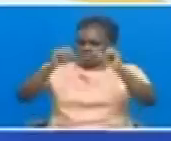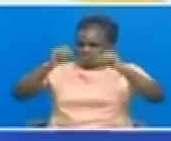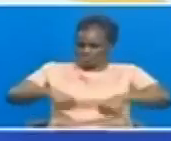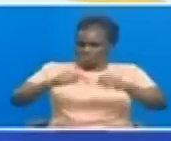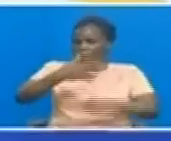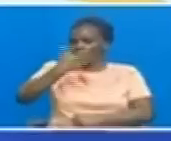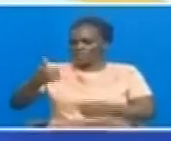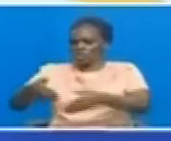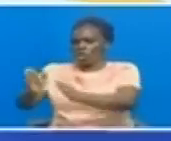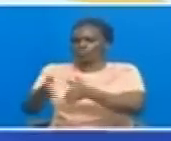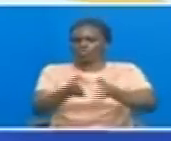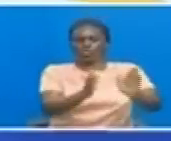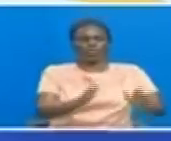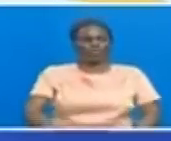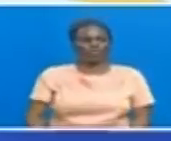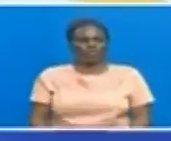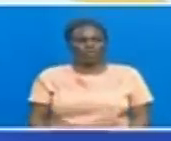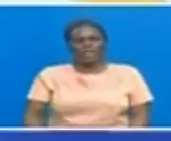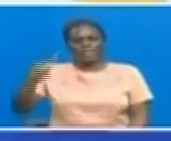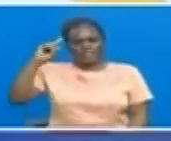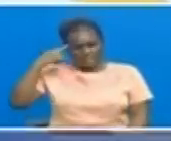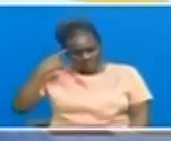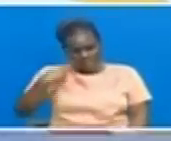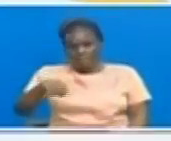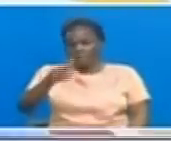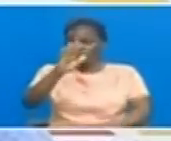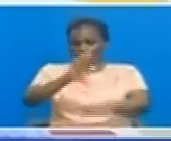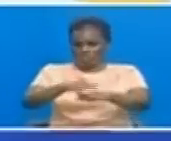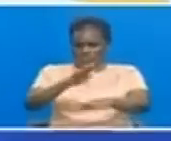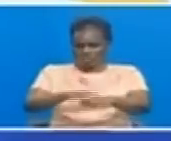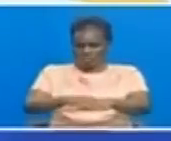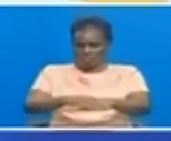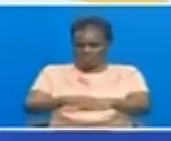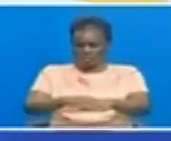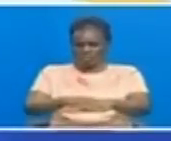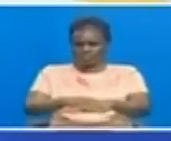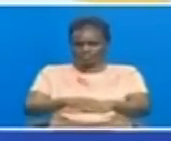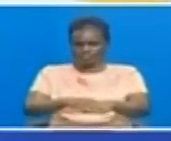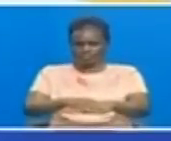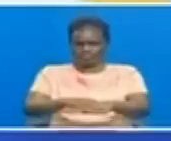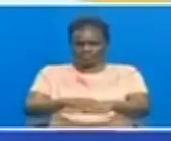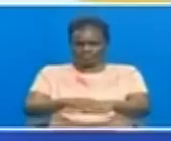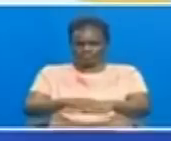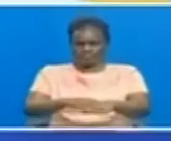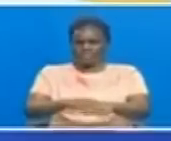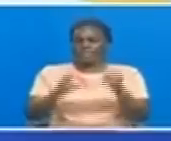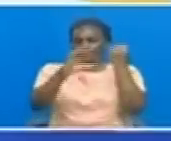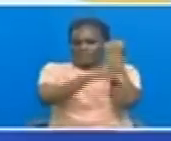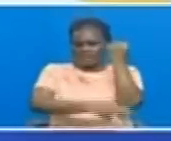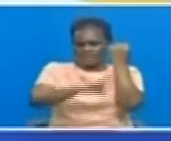best option so far. I think it's a pragmatic alternative which this